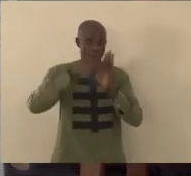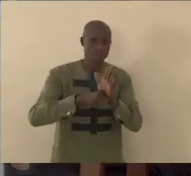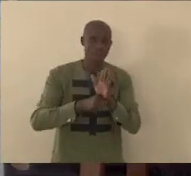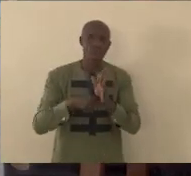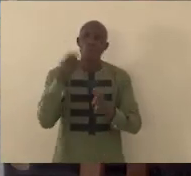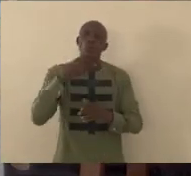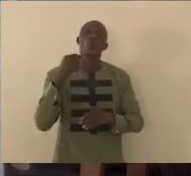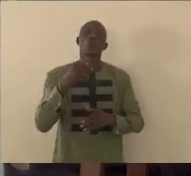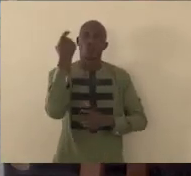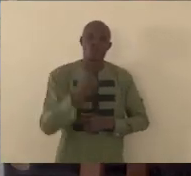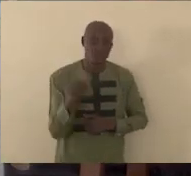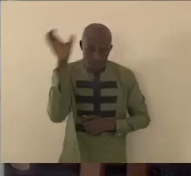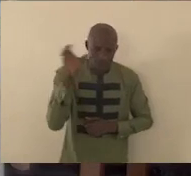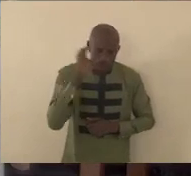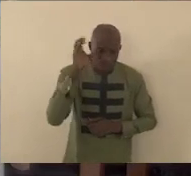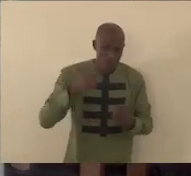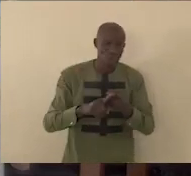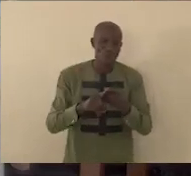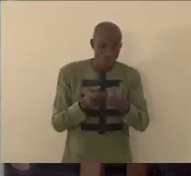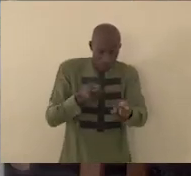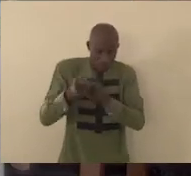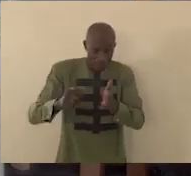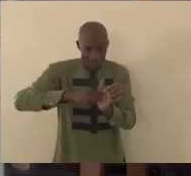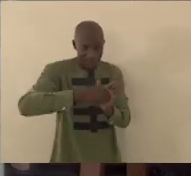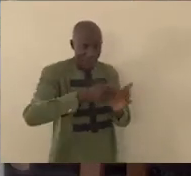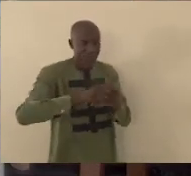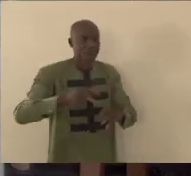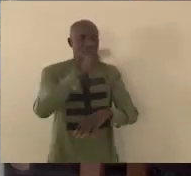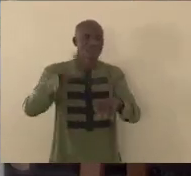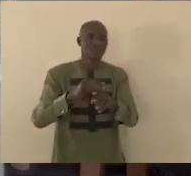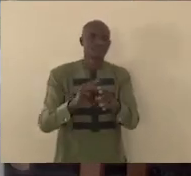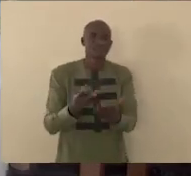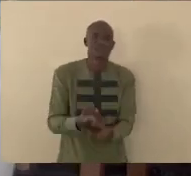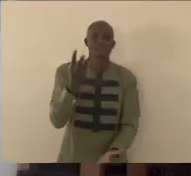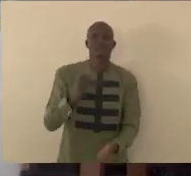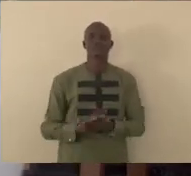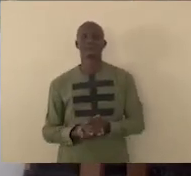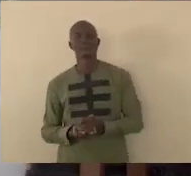only seeking to control the keys to the national treasury.